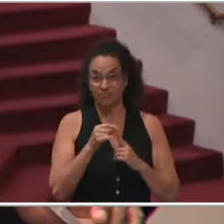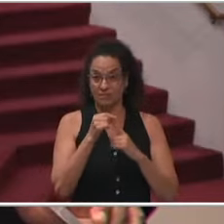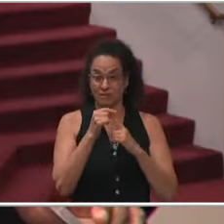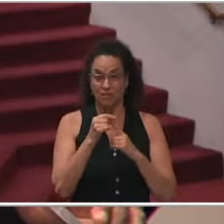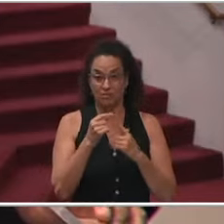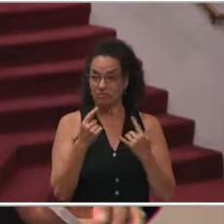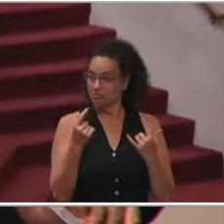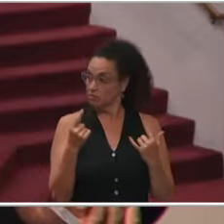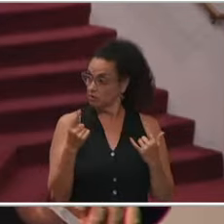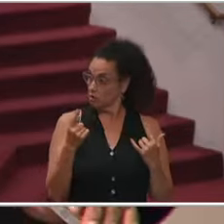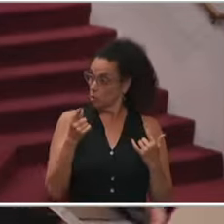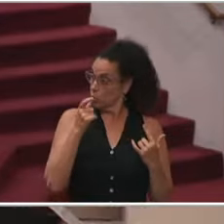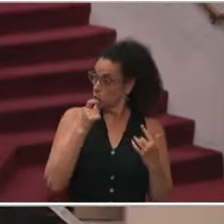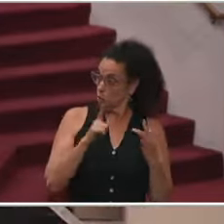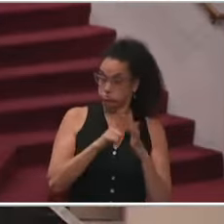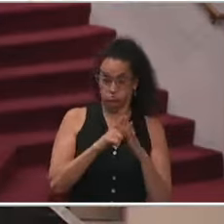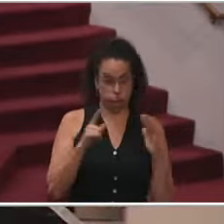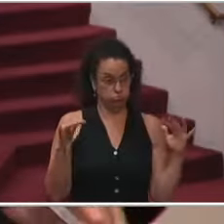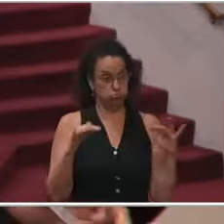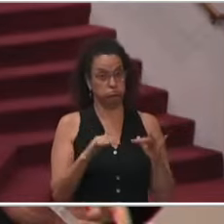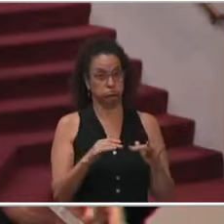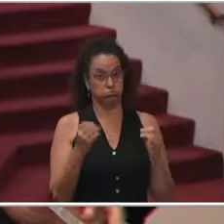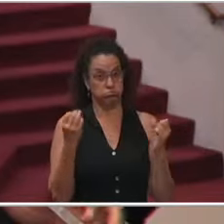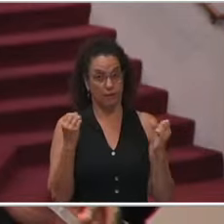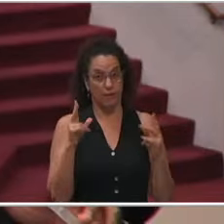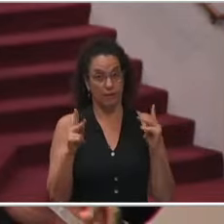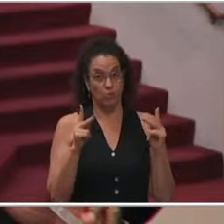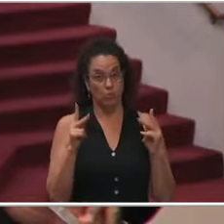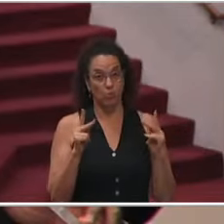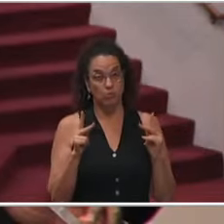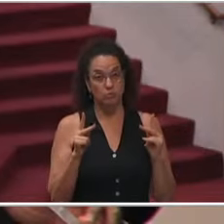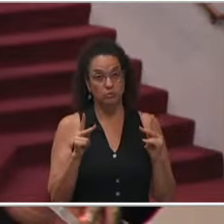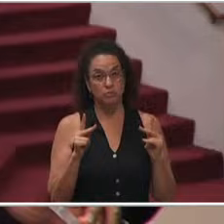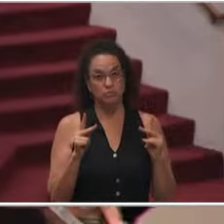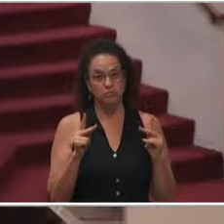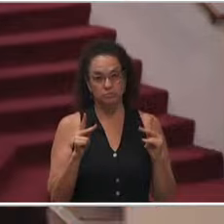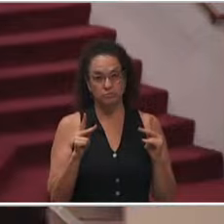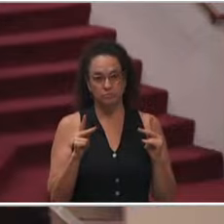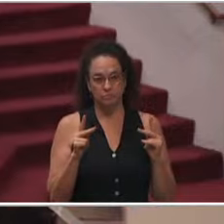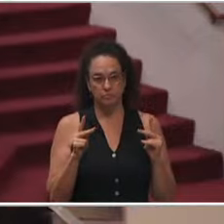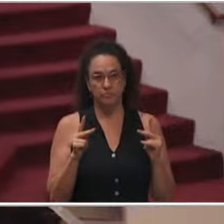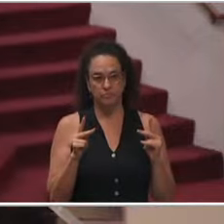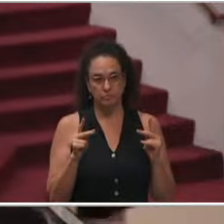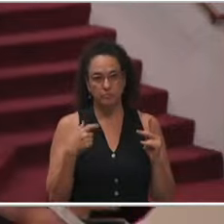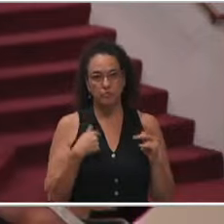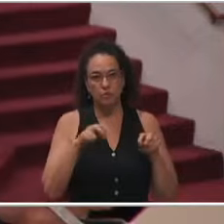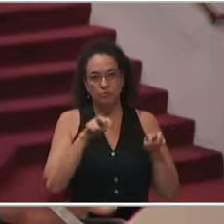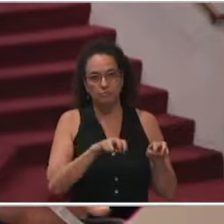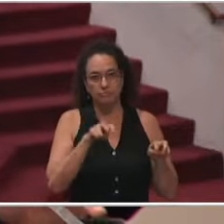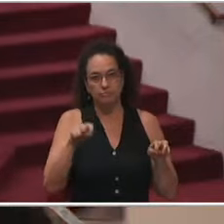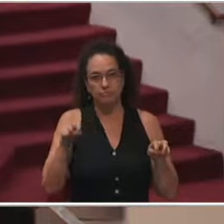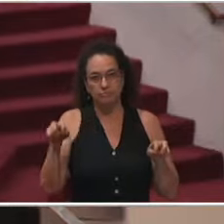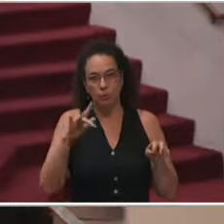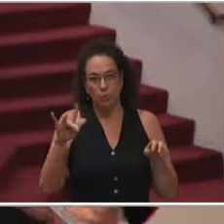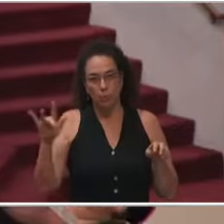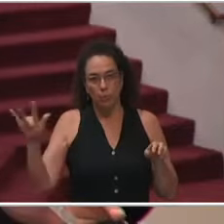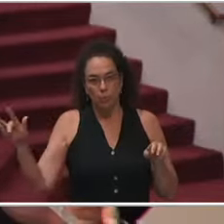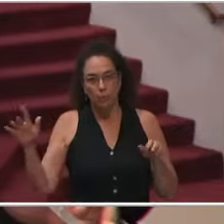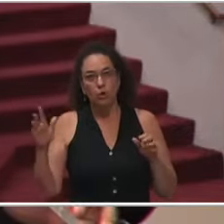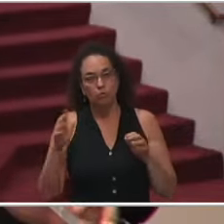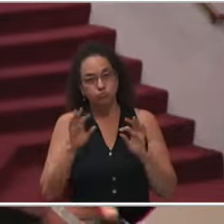attendance today is outstanding. We have the down floor packed out and according to our social distancing to some degree, and upstairs